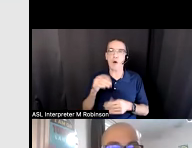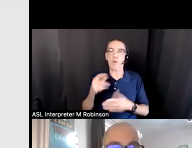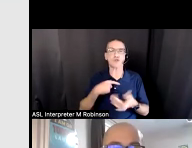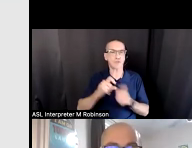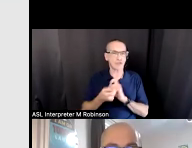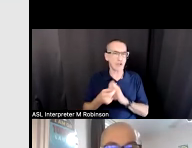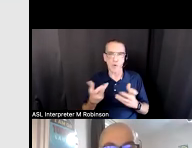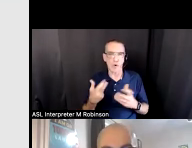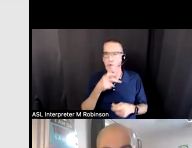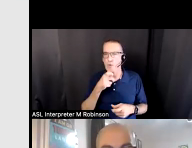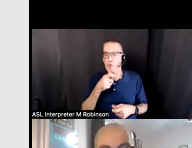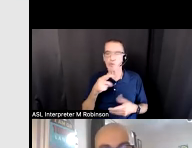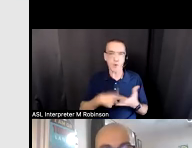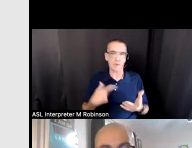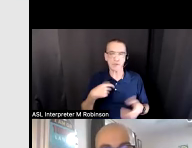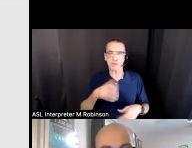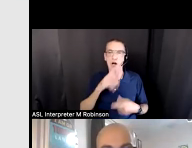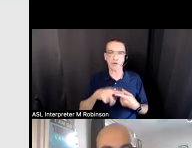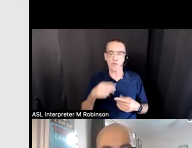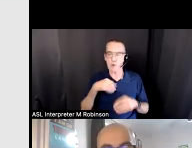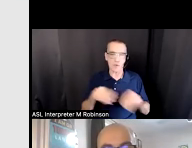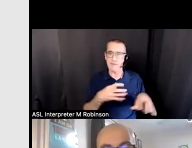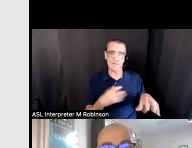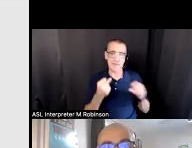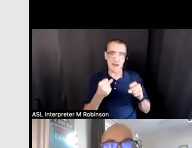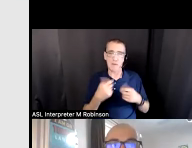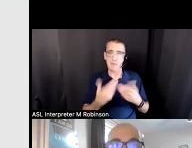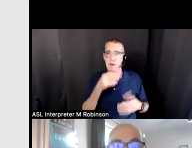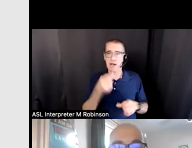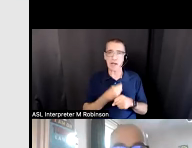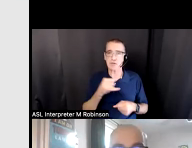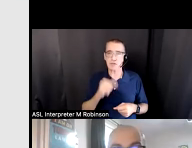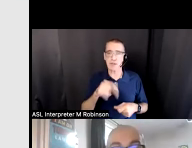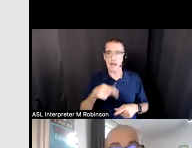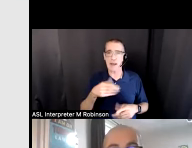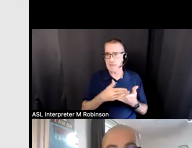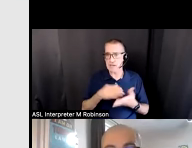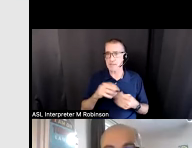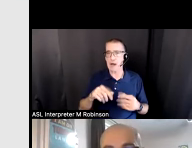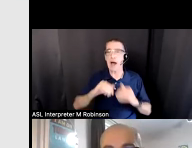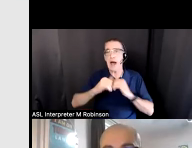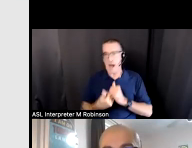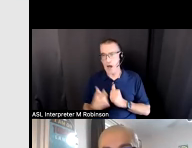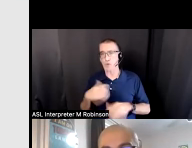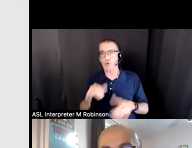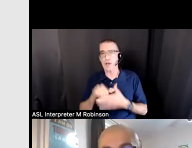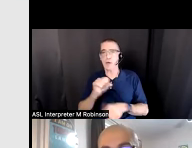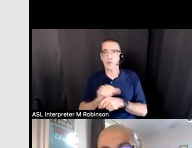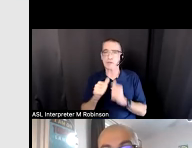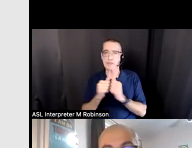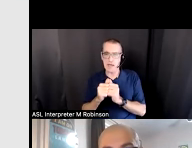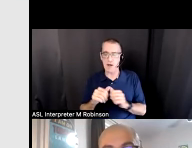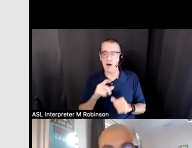Who should we talk to? And that we're moving so fast that we may not get to this piece about how are we doing the work together? How are